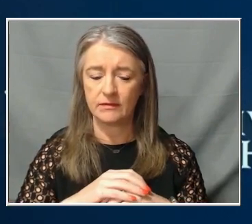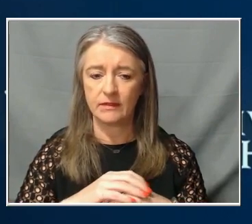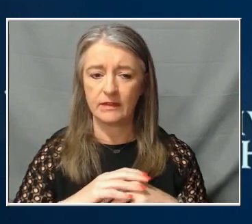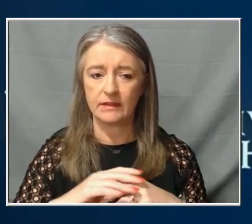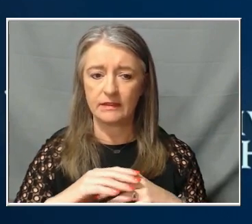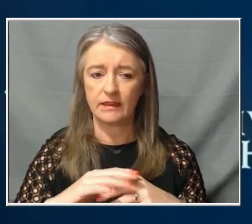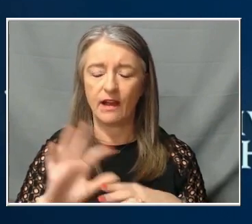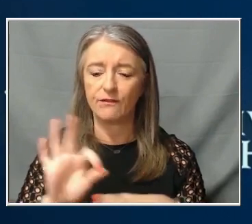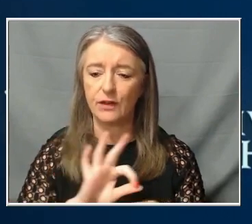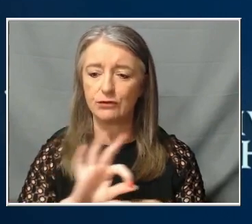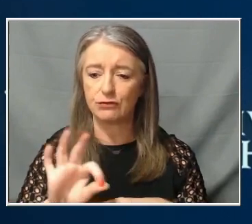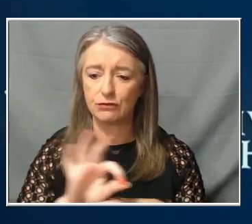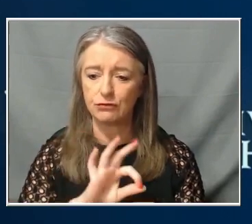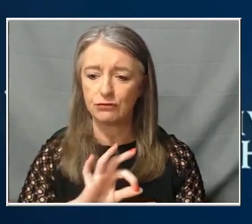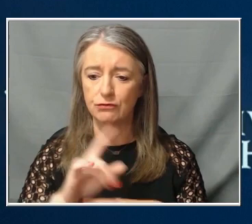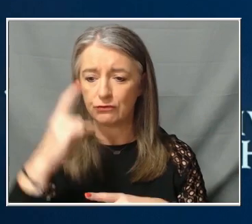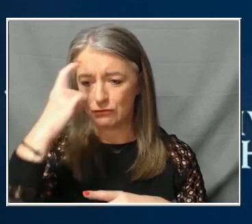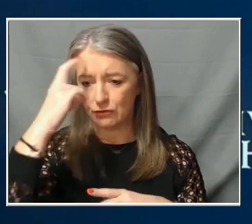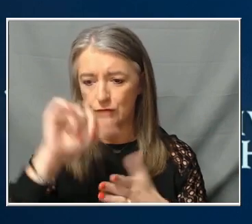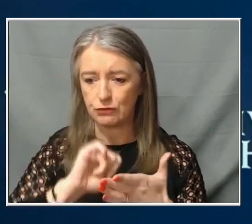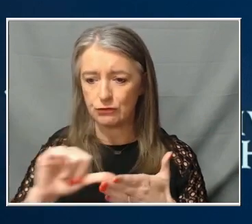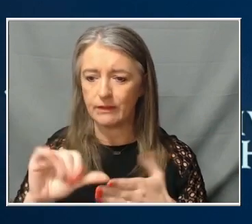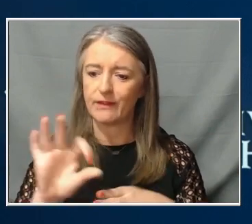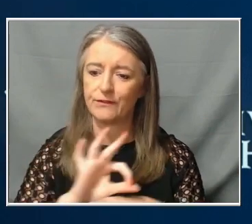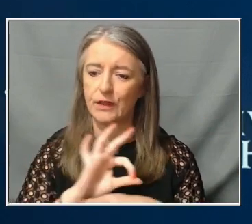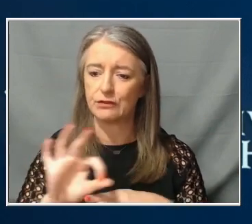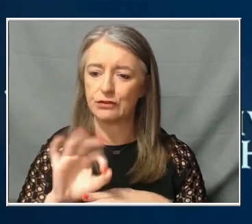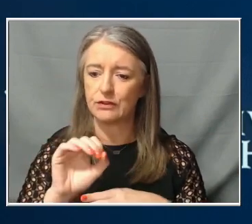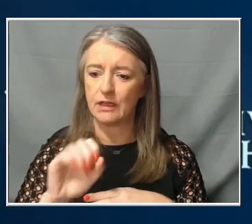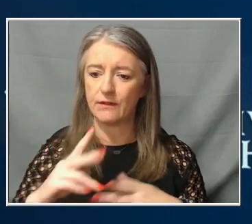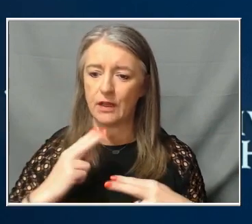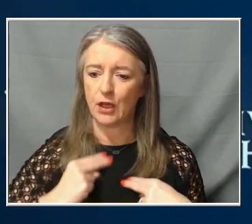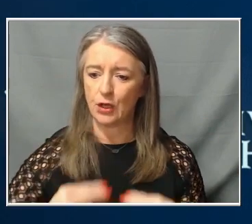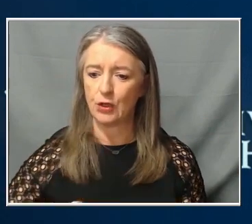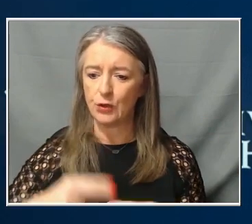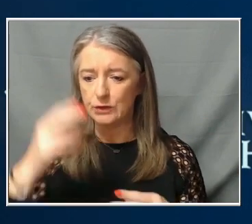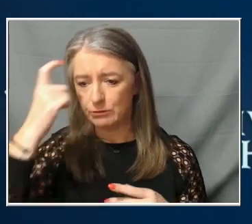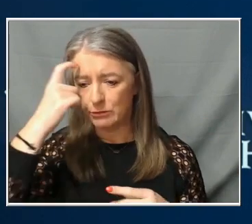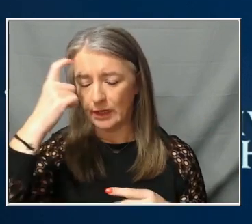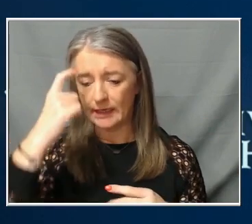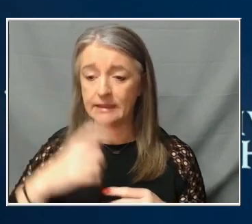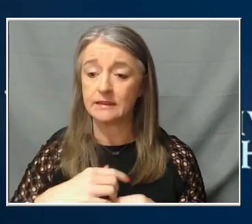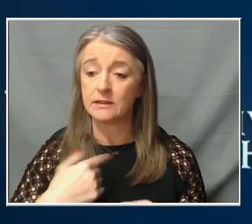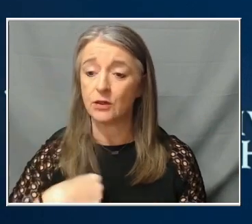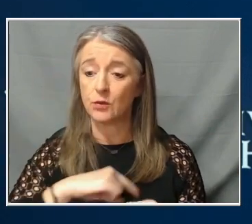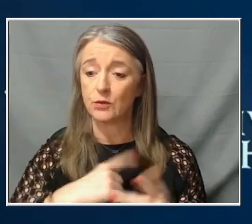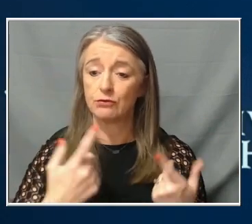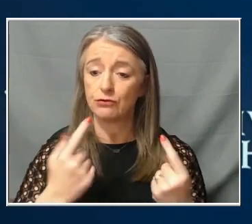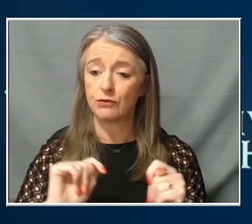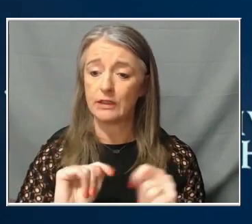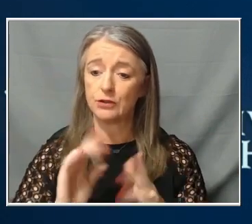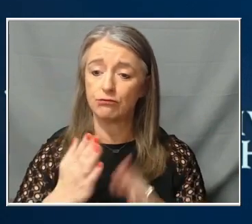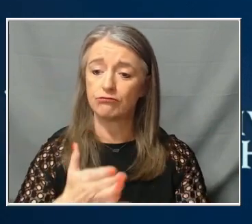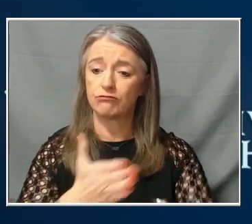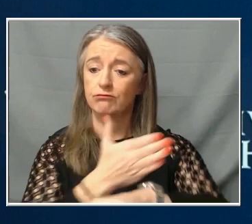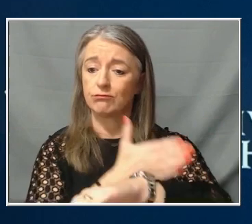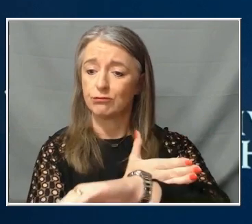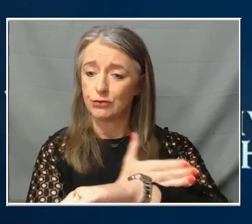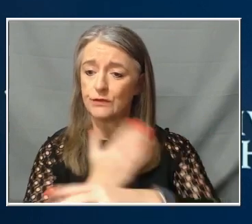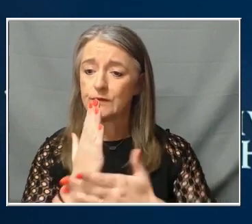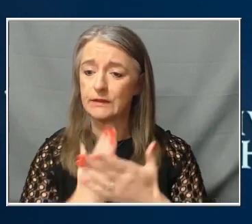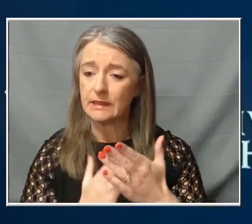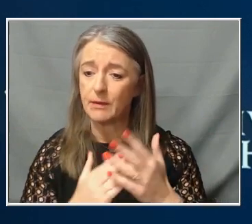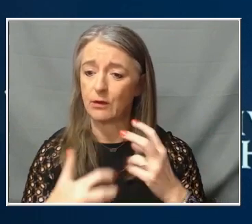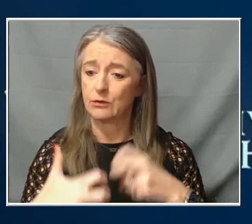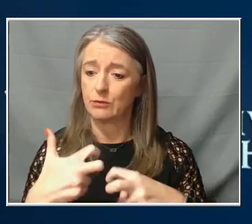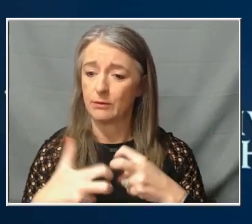neurosurgery, which really deals with the function of the human organism. And so we're trying to improve some of the deficits that